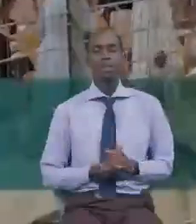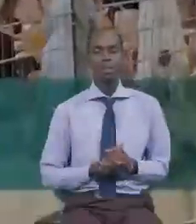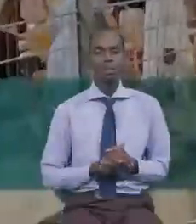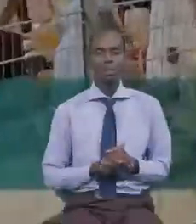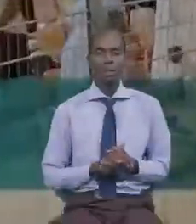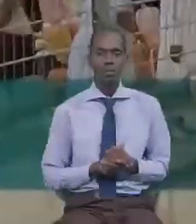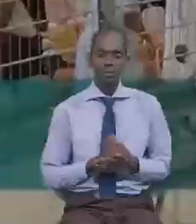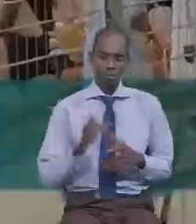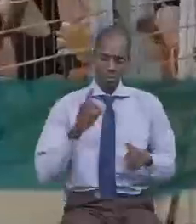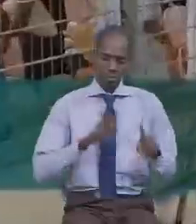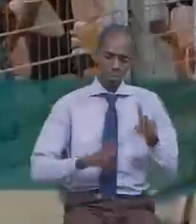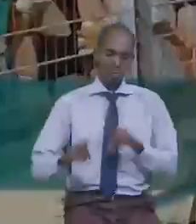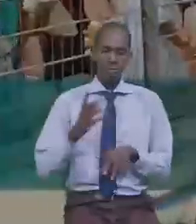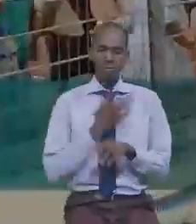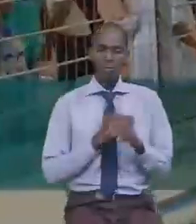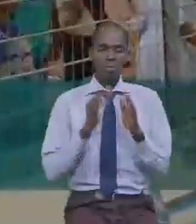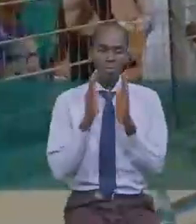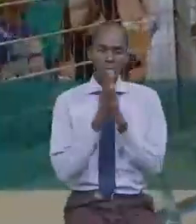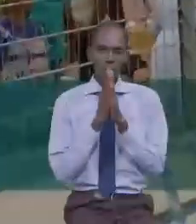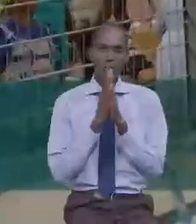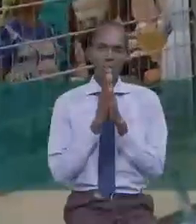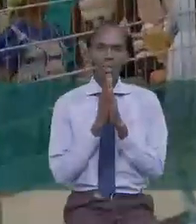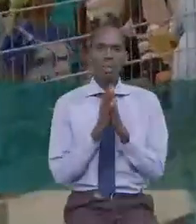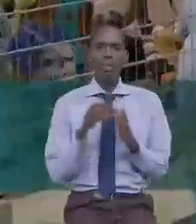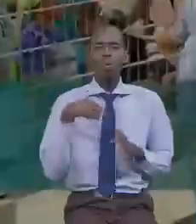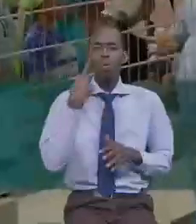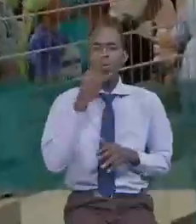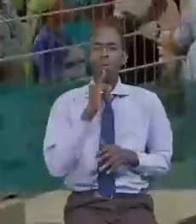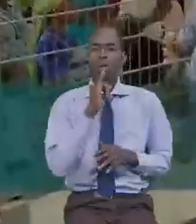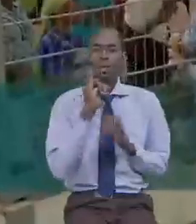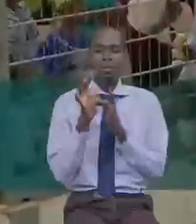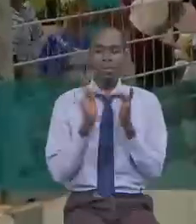Open your mouth and tell the Lord, who is Jesus to you?